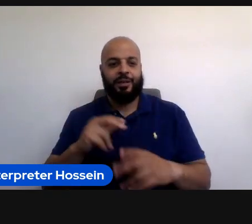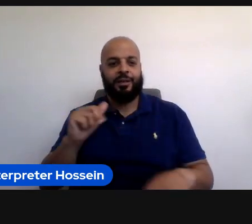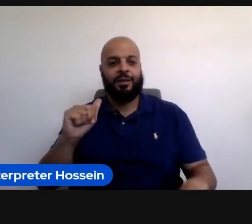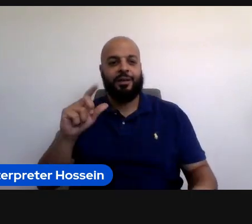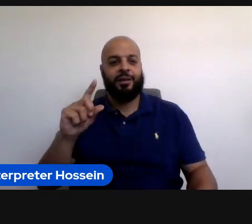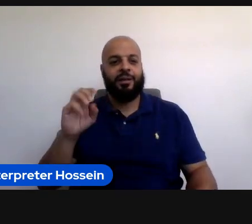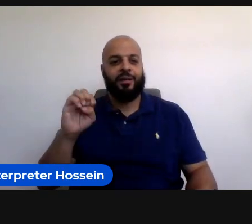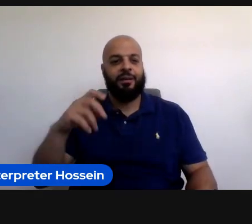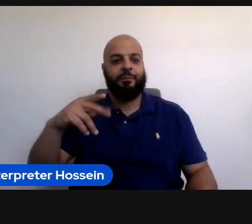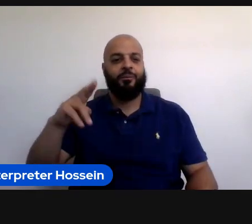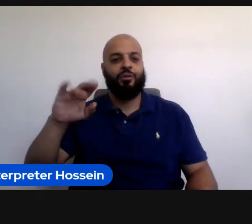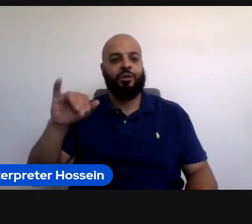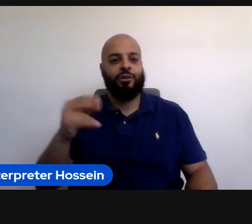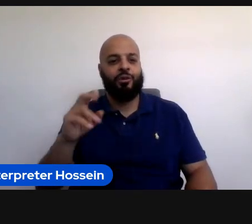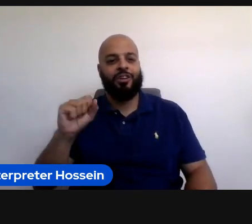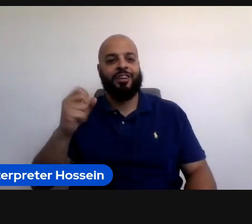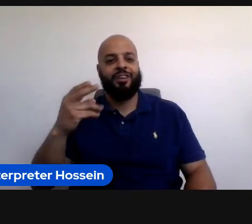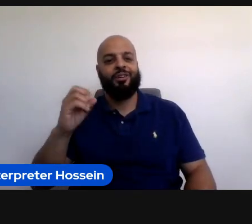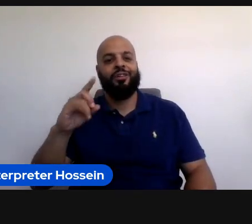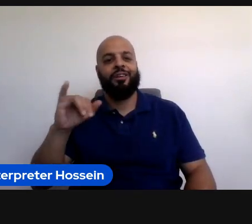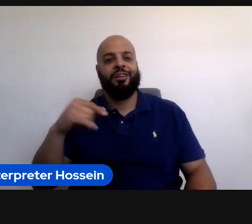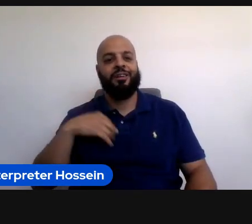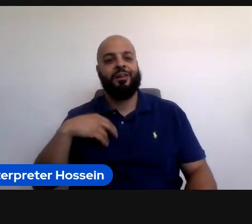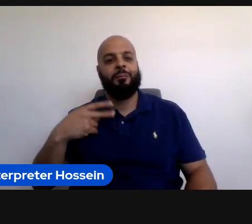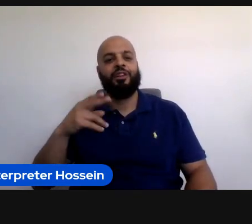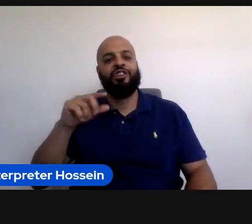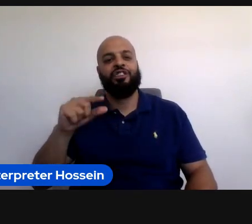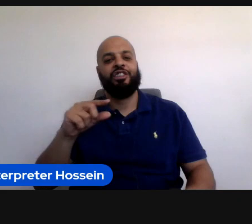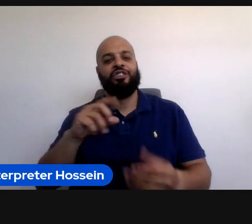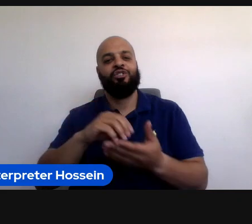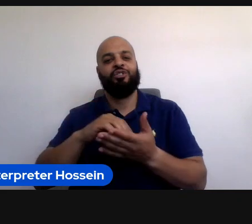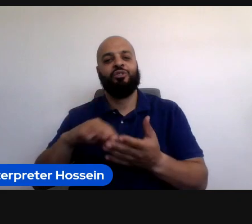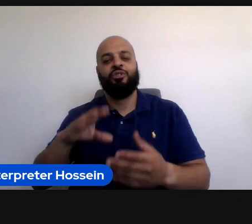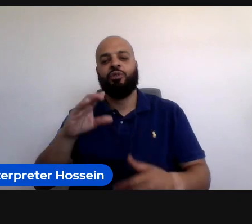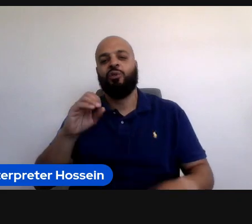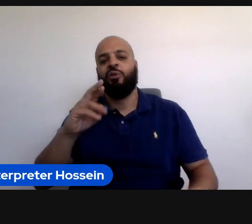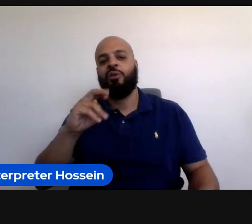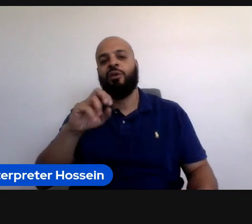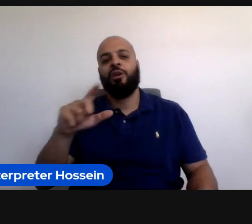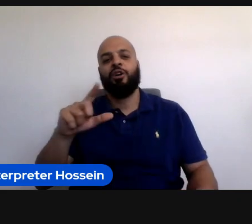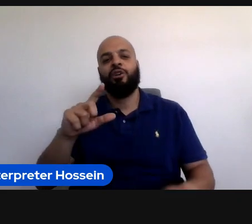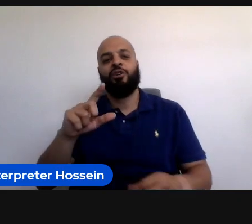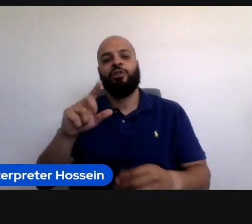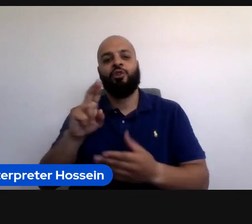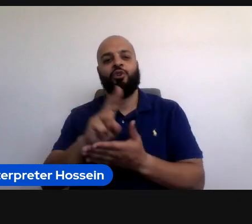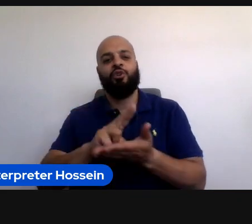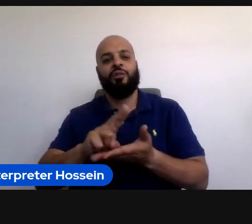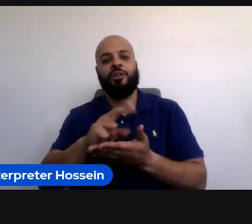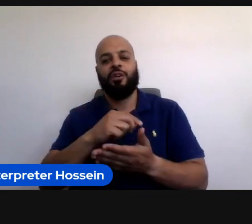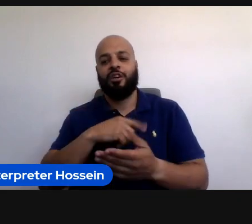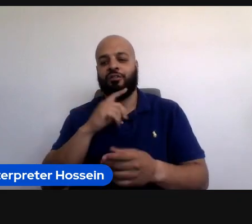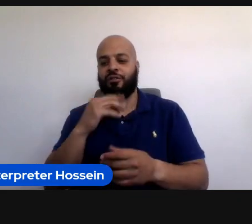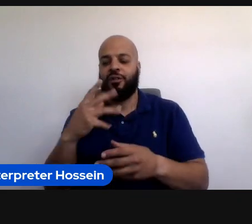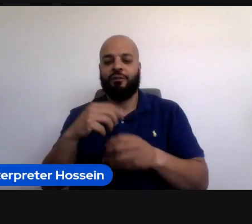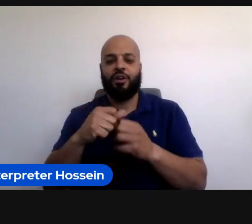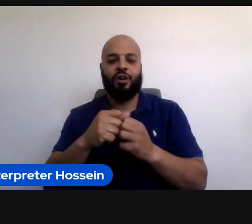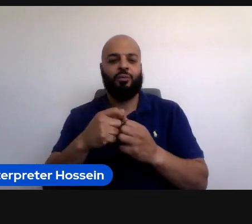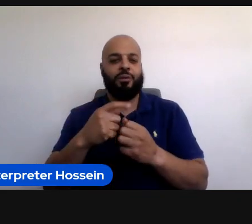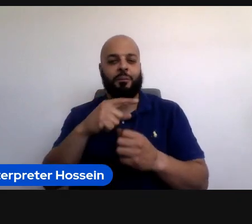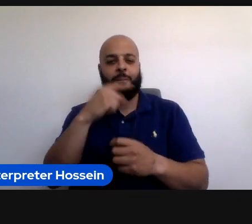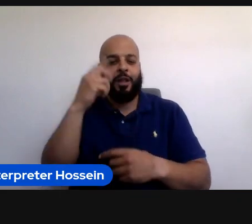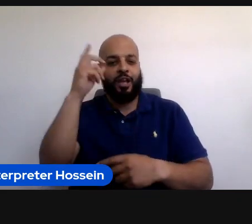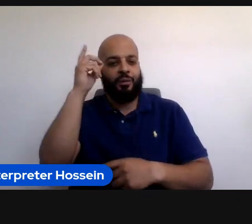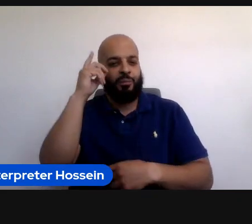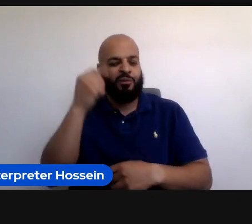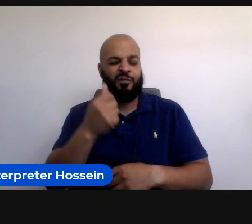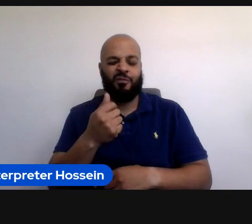a PhD student at Cornell University, and I've been organizing with Black and Immuno for the past 3 years. For our closing keynote,